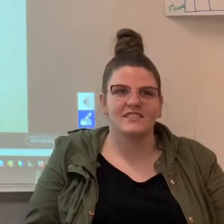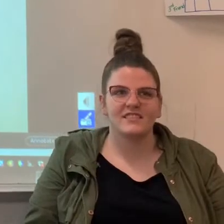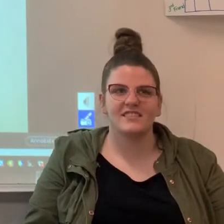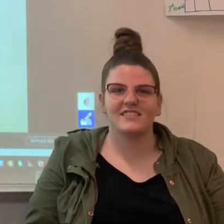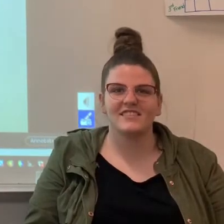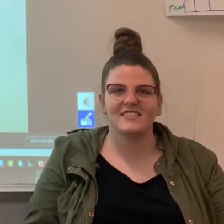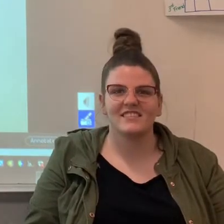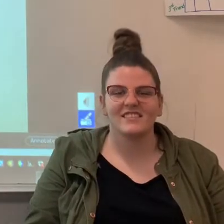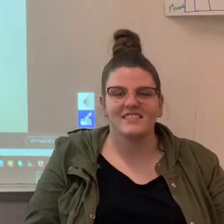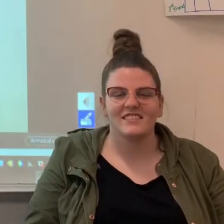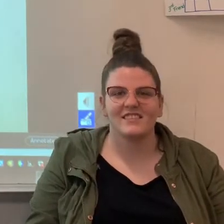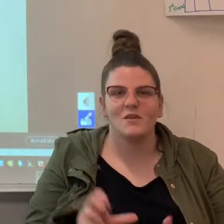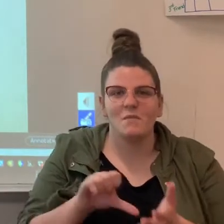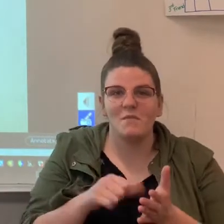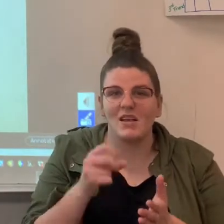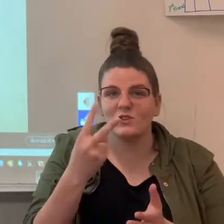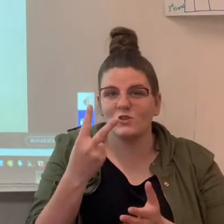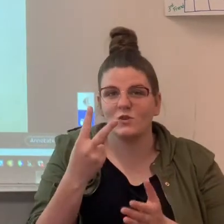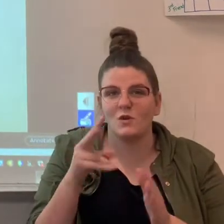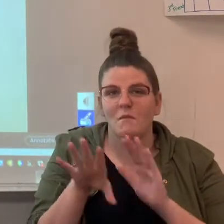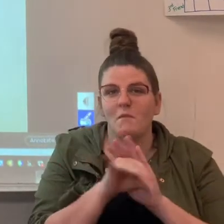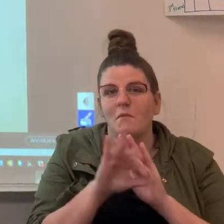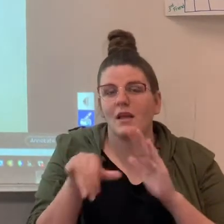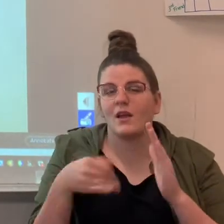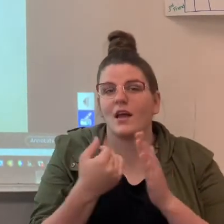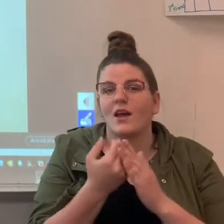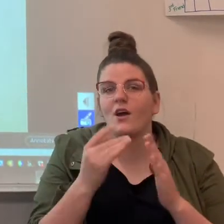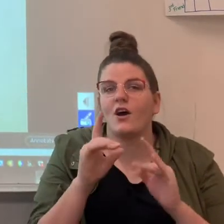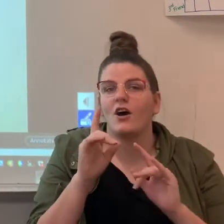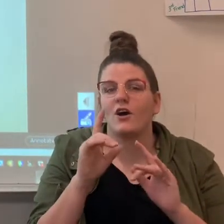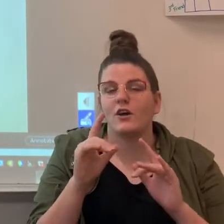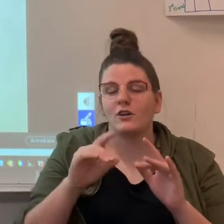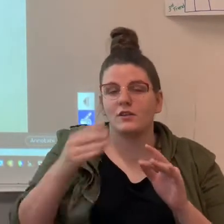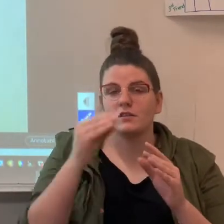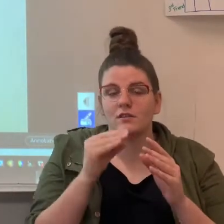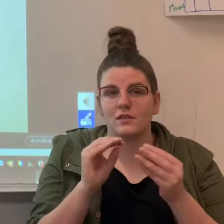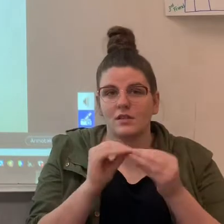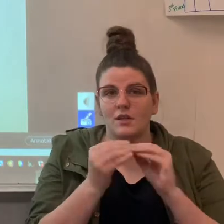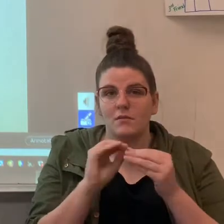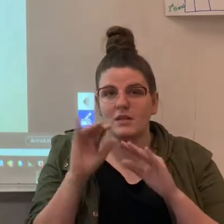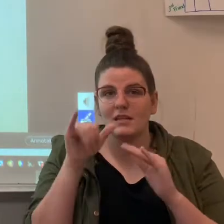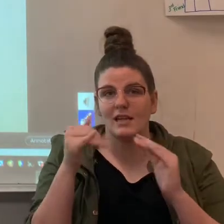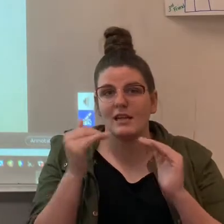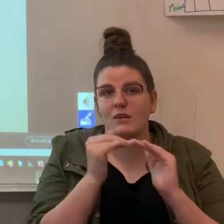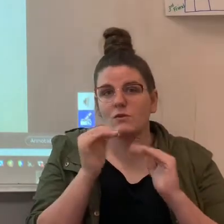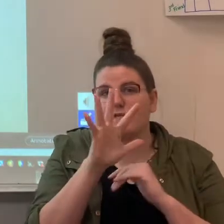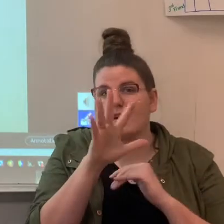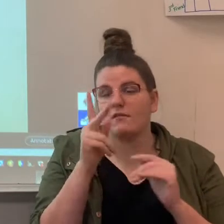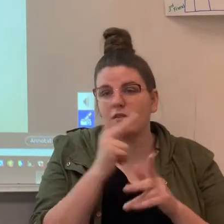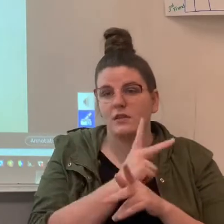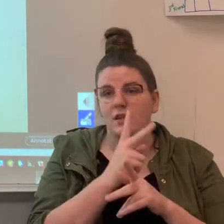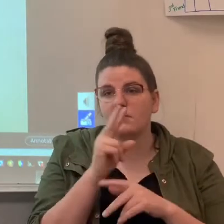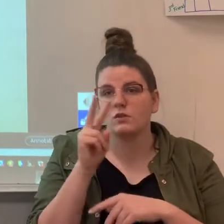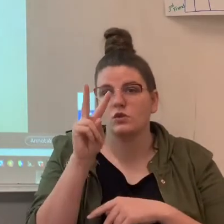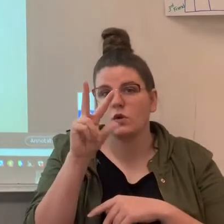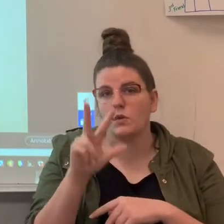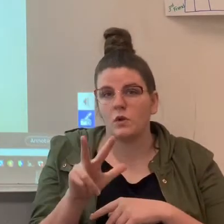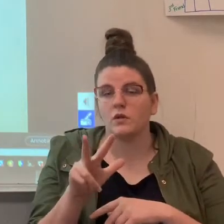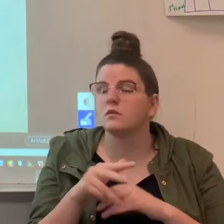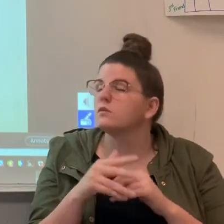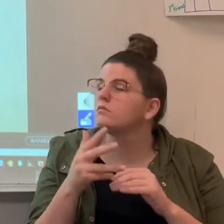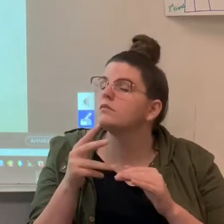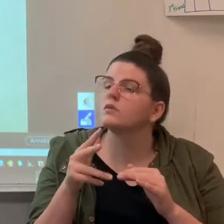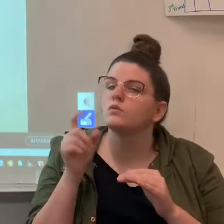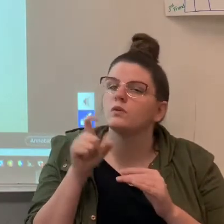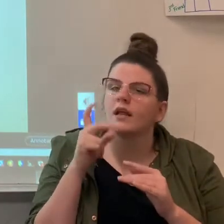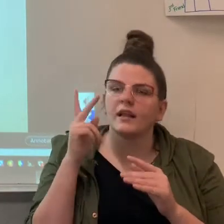All right, page 2. Select all the expressions that are equivalent to 5 times 2/3. Well, let's first figure out what 5 times 2/3 is. We